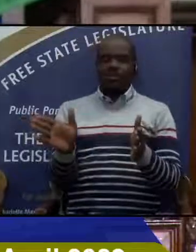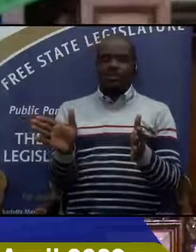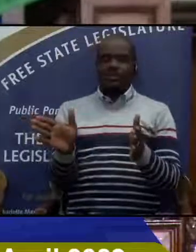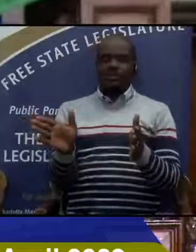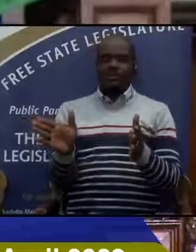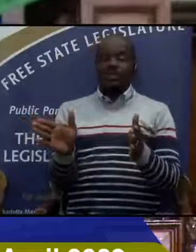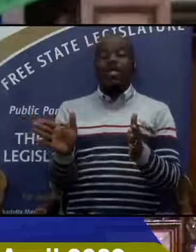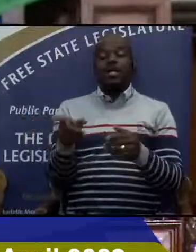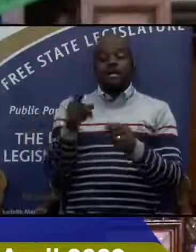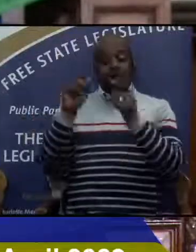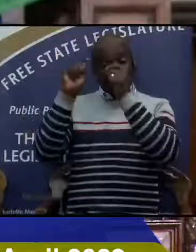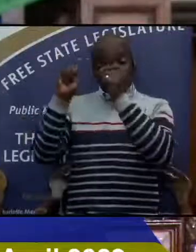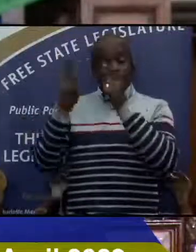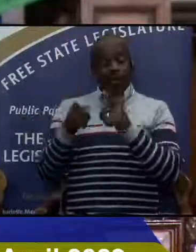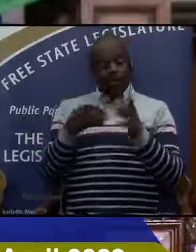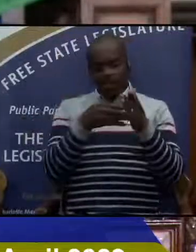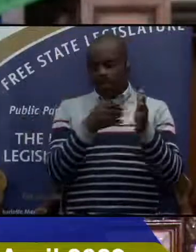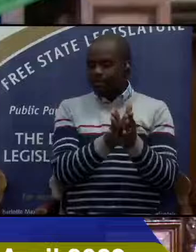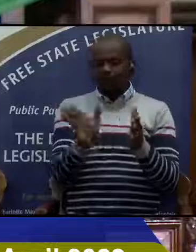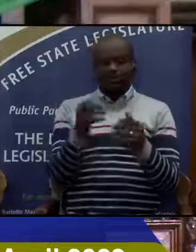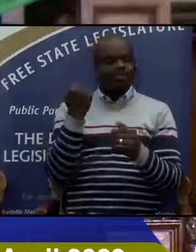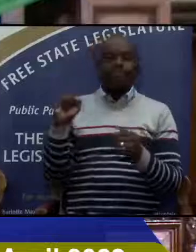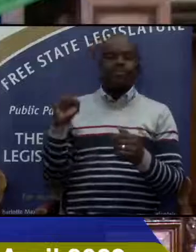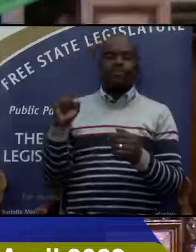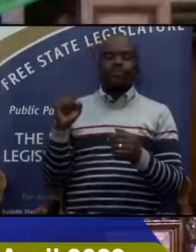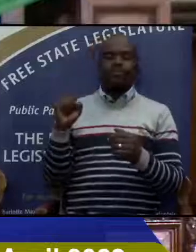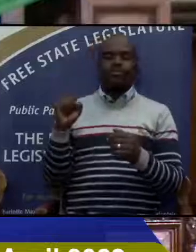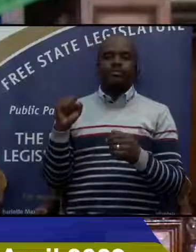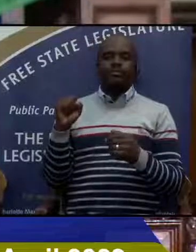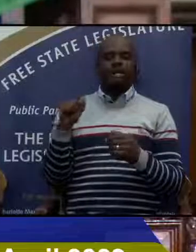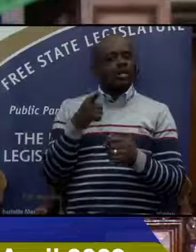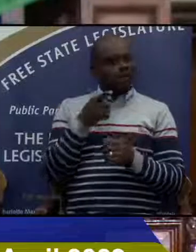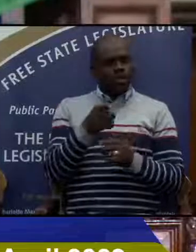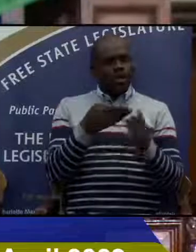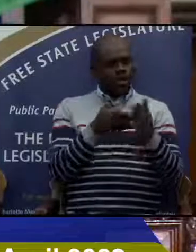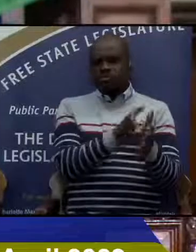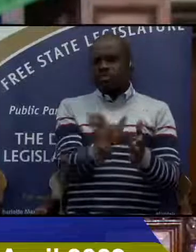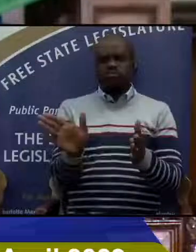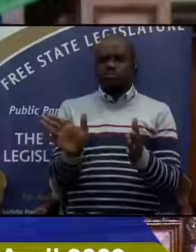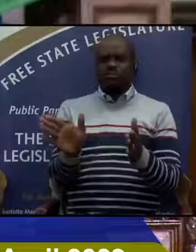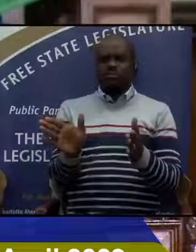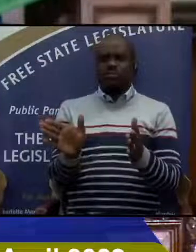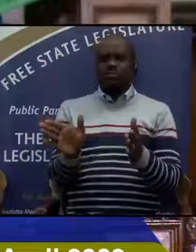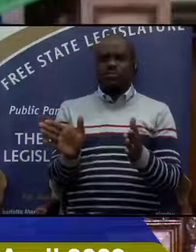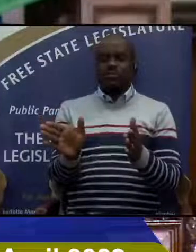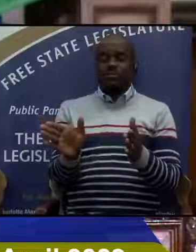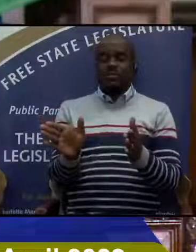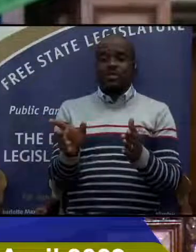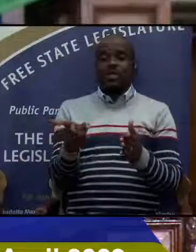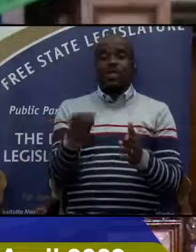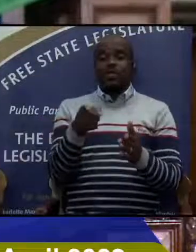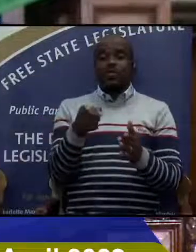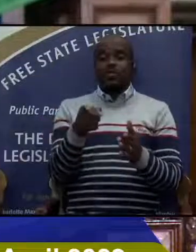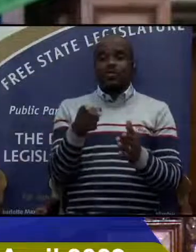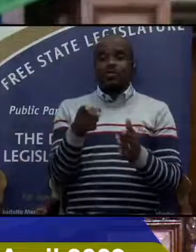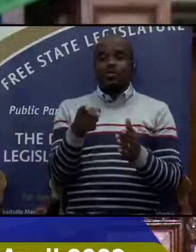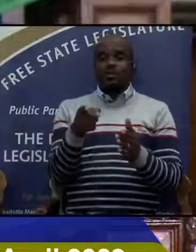Okay, let me, Honourable Shabalala, you are also out of order. Honourable Johnson, just withdraw that.